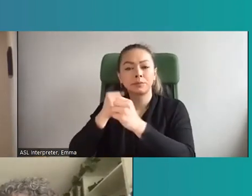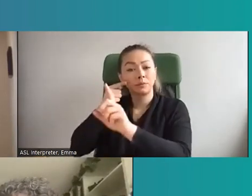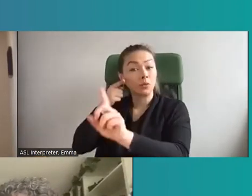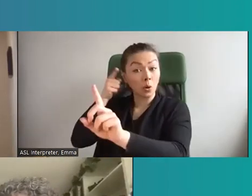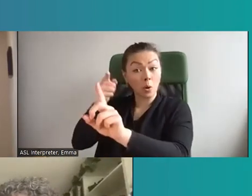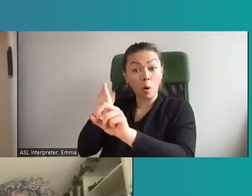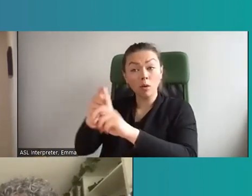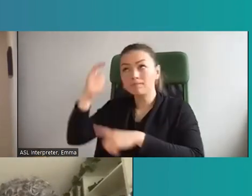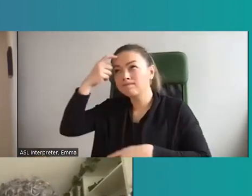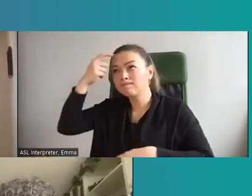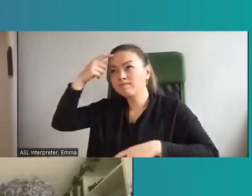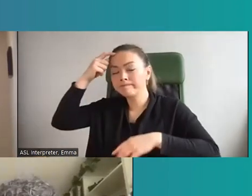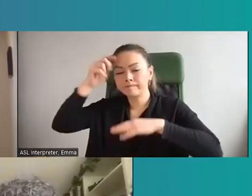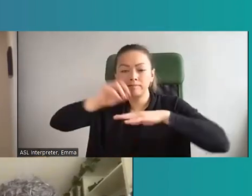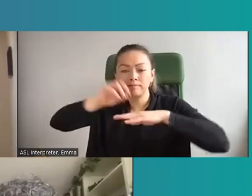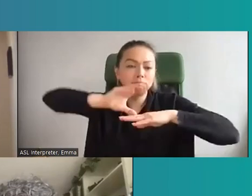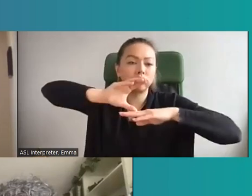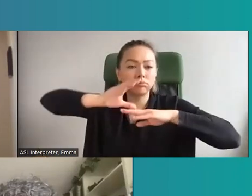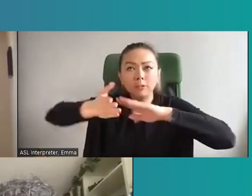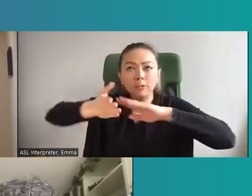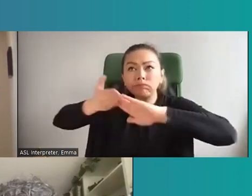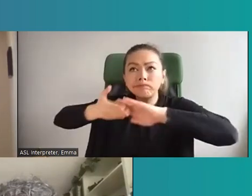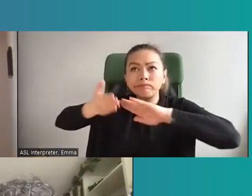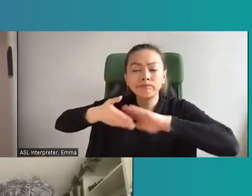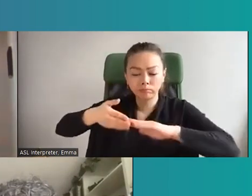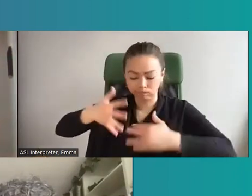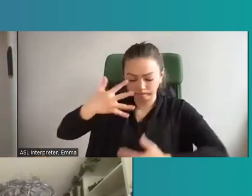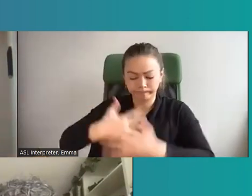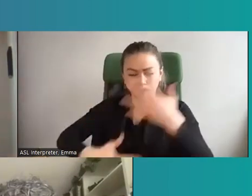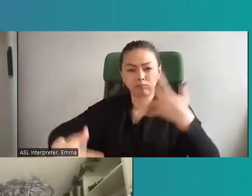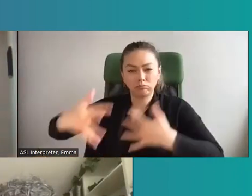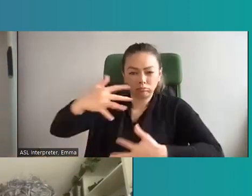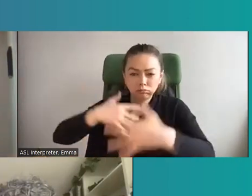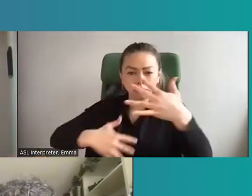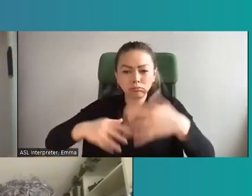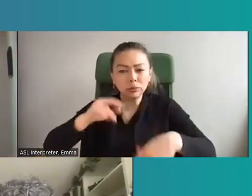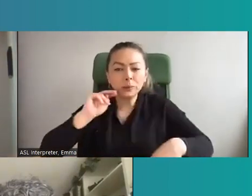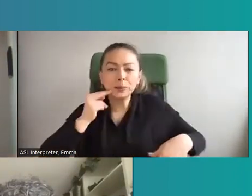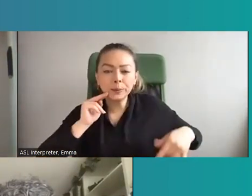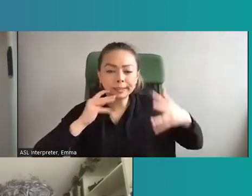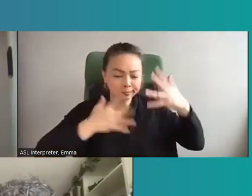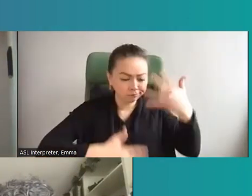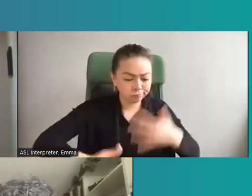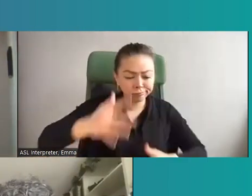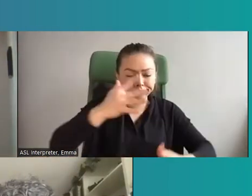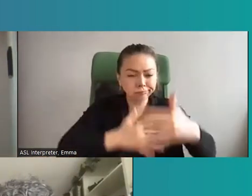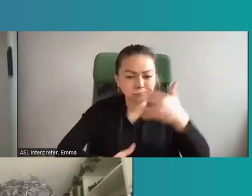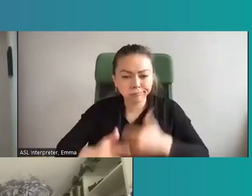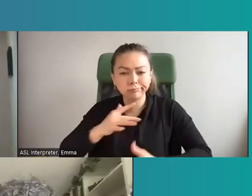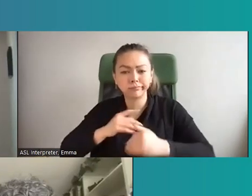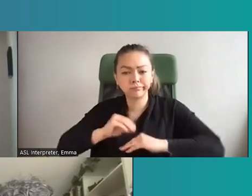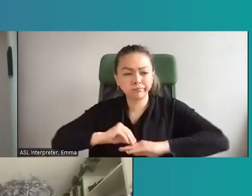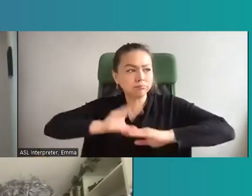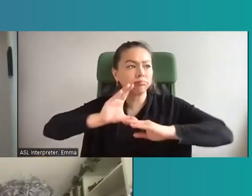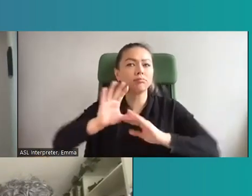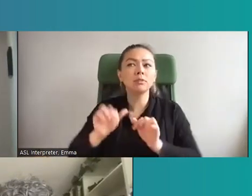our brain, it fed our bodies, and provided us with the nutrients that we needed to have a good, healthful life.